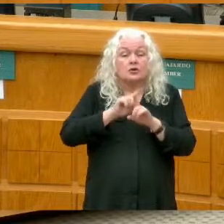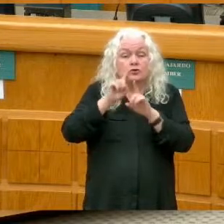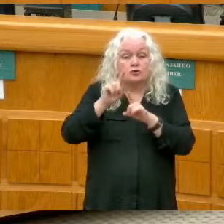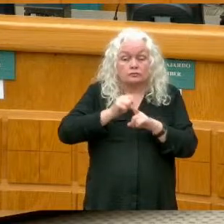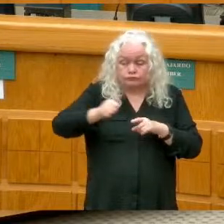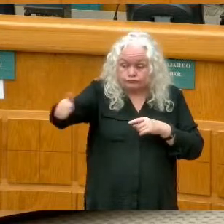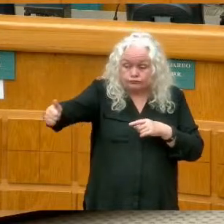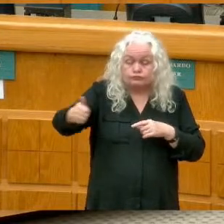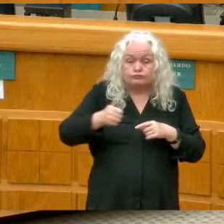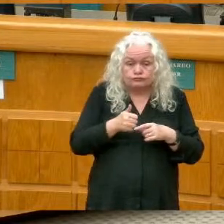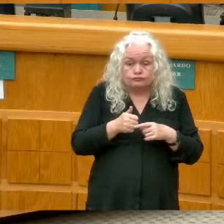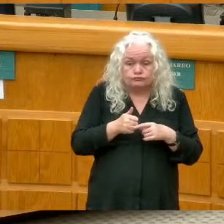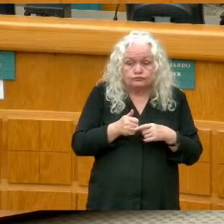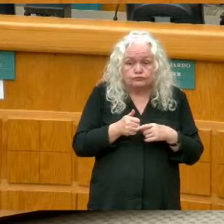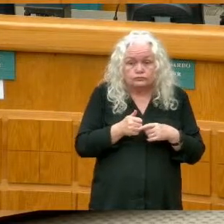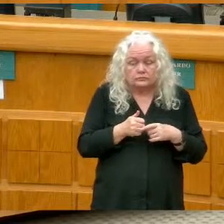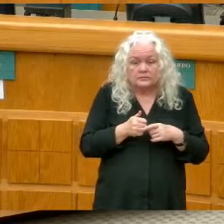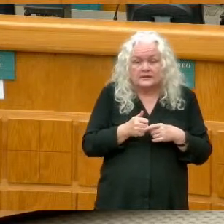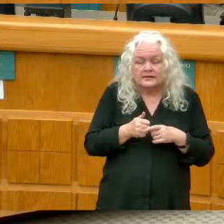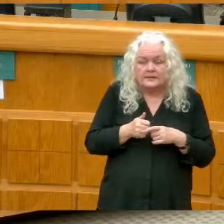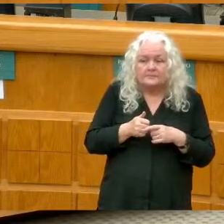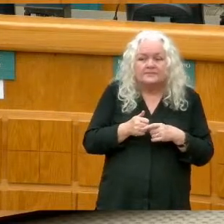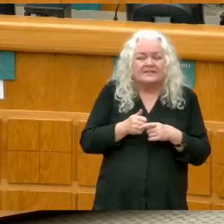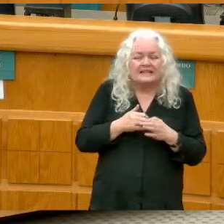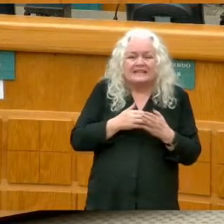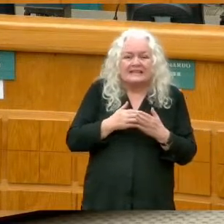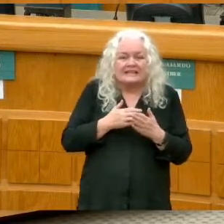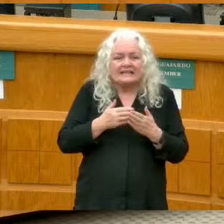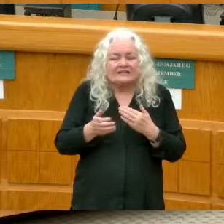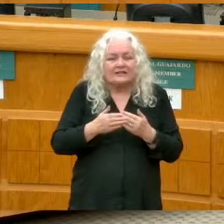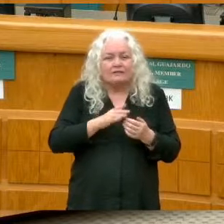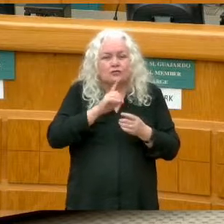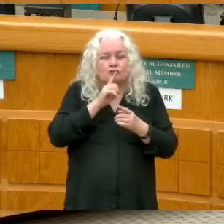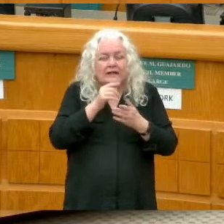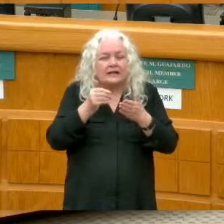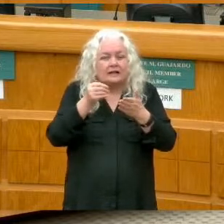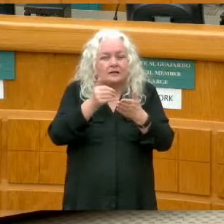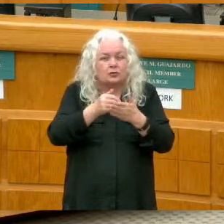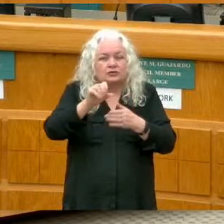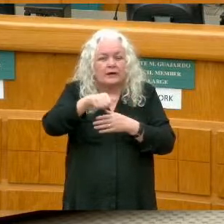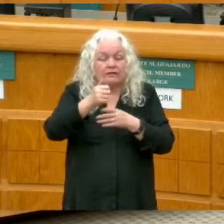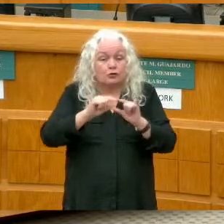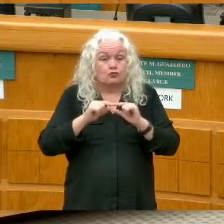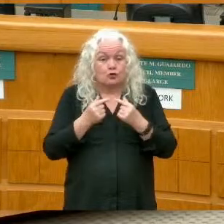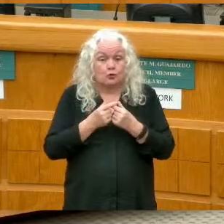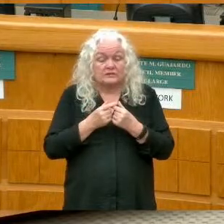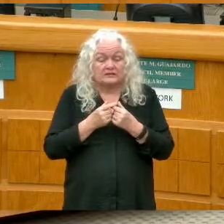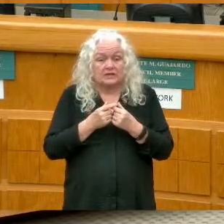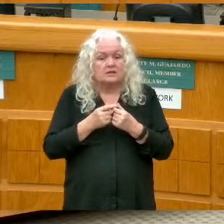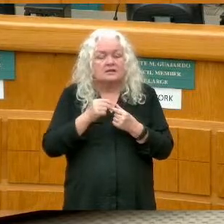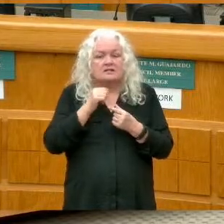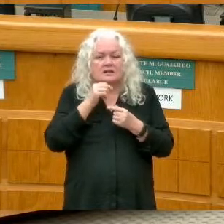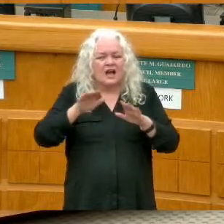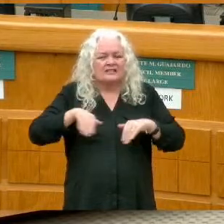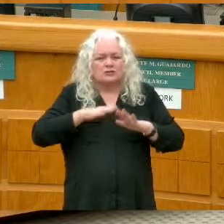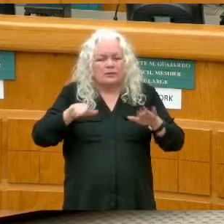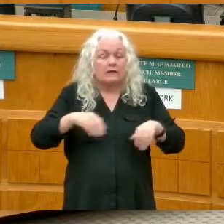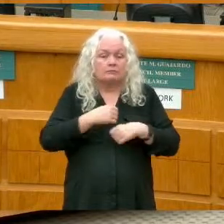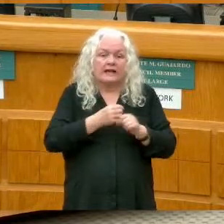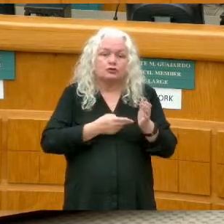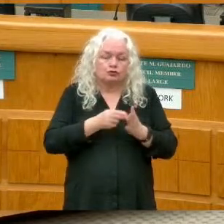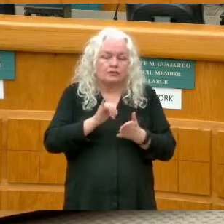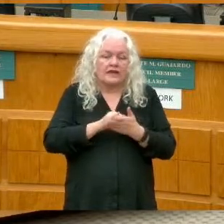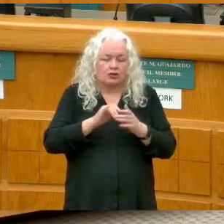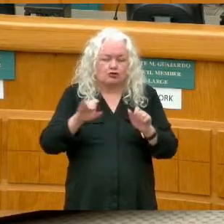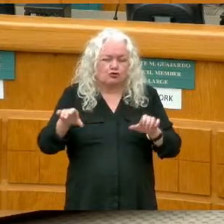and fro. Even if you're really getting close to other groups, if you're not swimming, make sure that